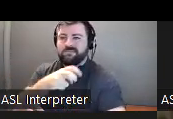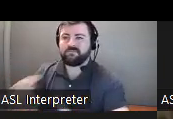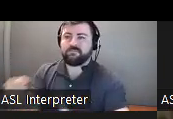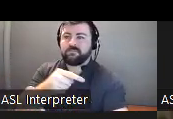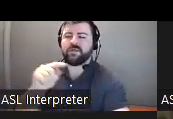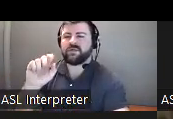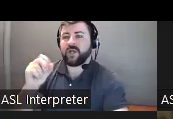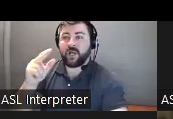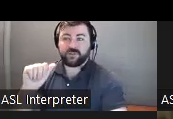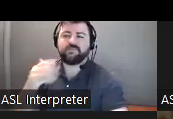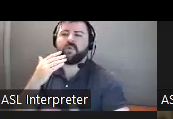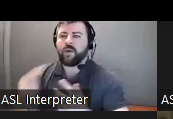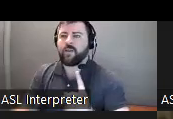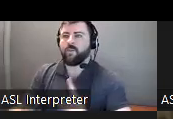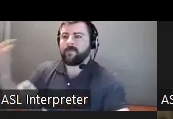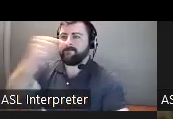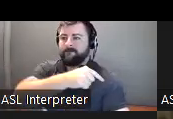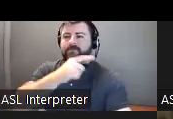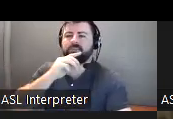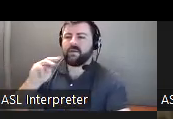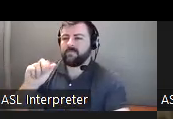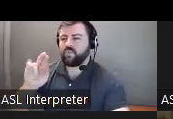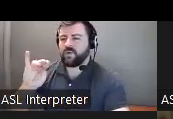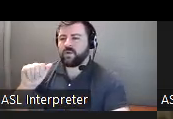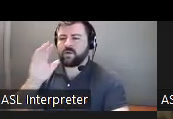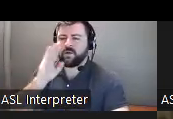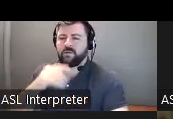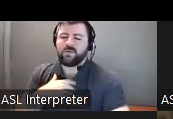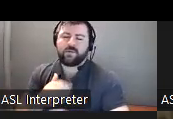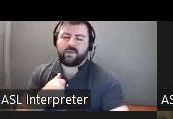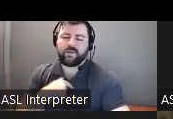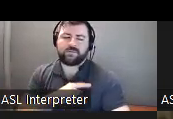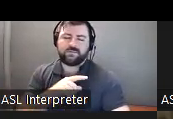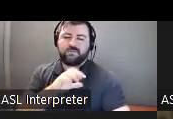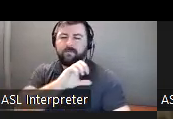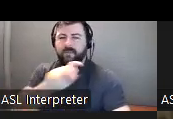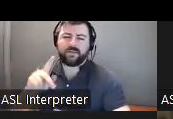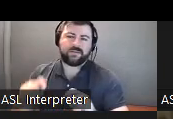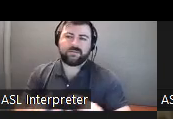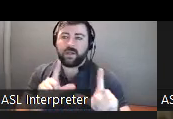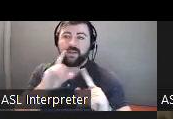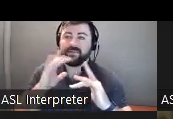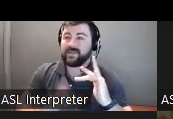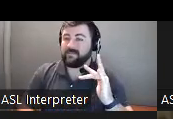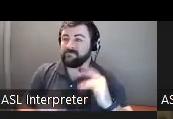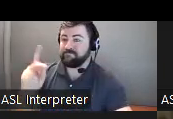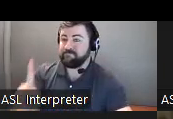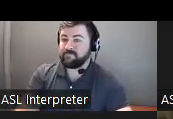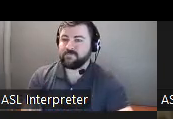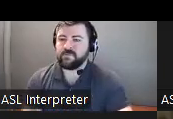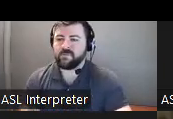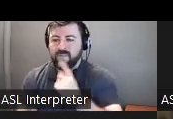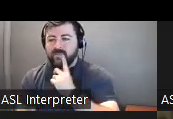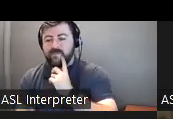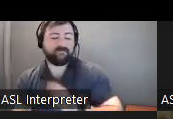you can loop us back, and Marina will get us back to the slide that got skipped. Yeah, let's do